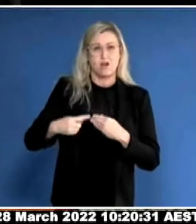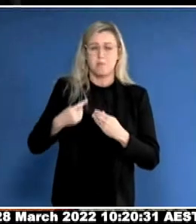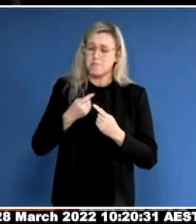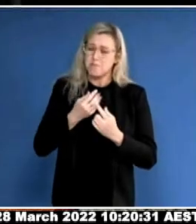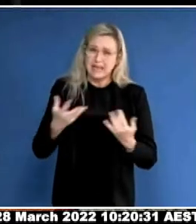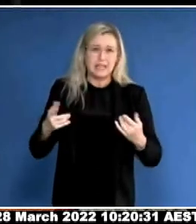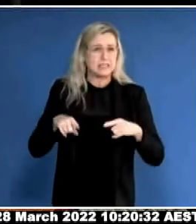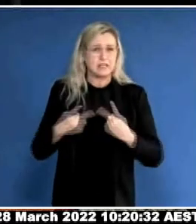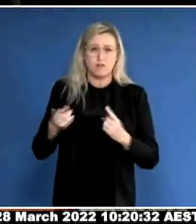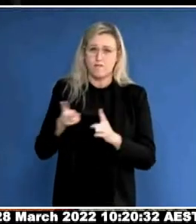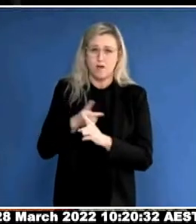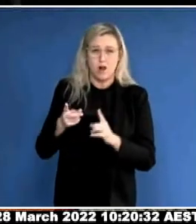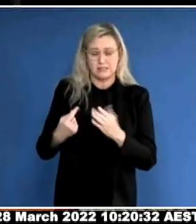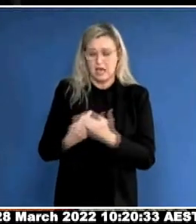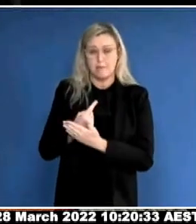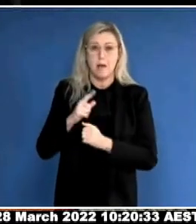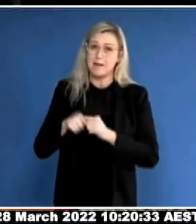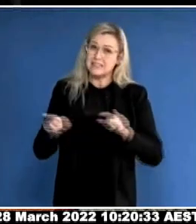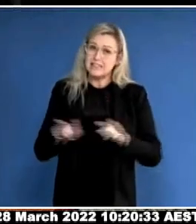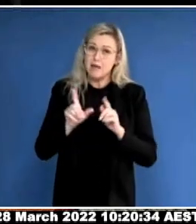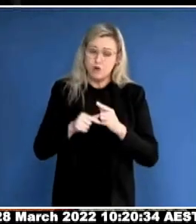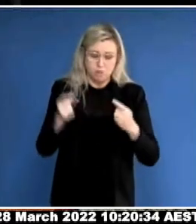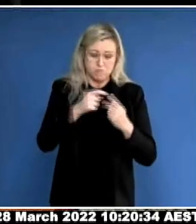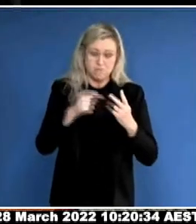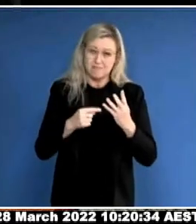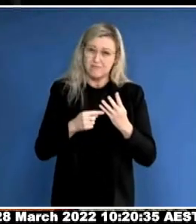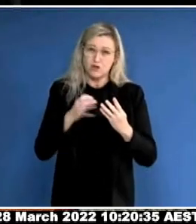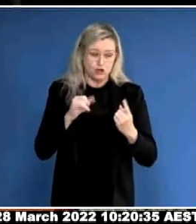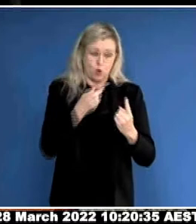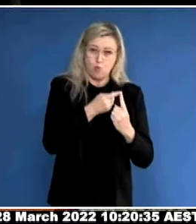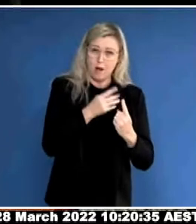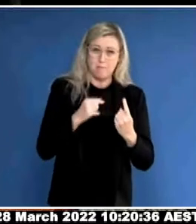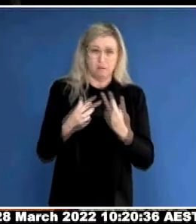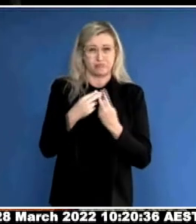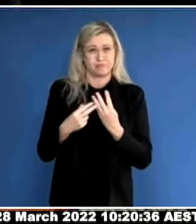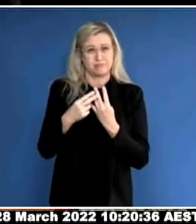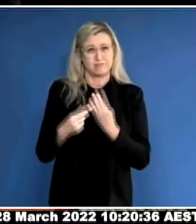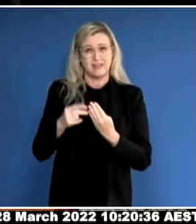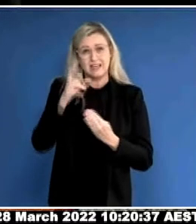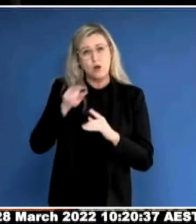simultaneously, and their experiences of violence can take place over many years.